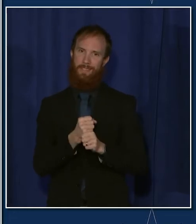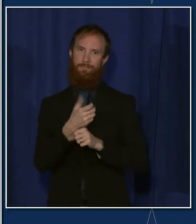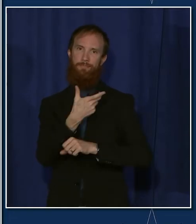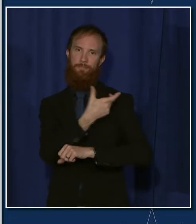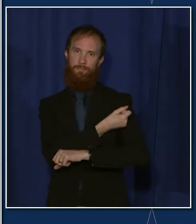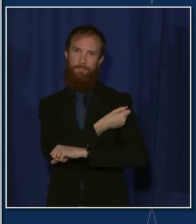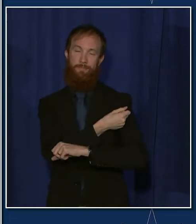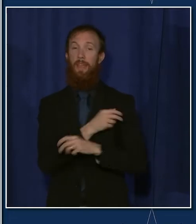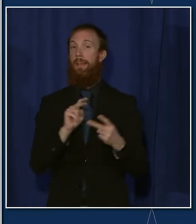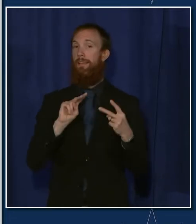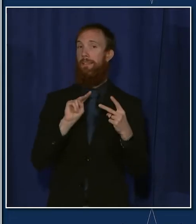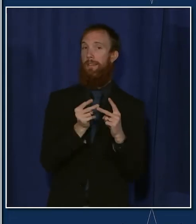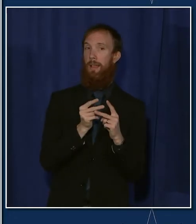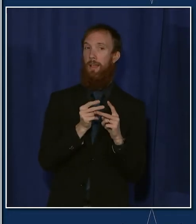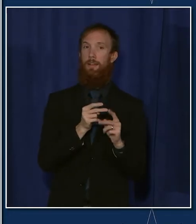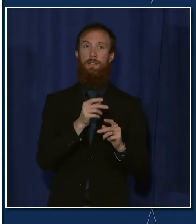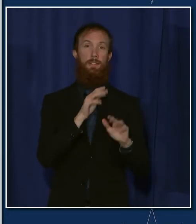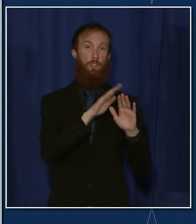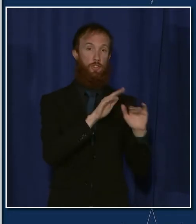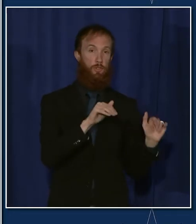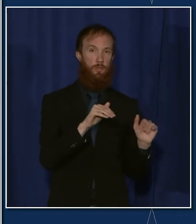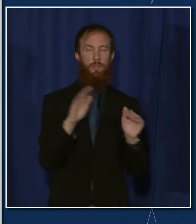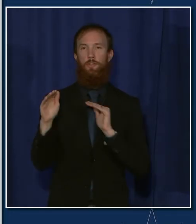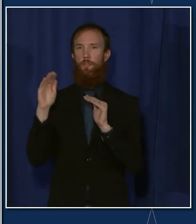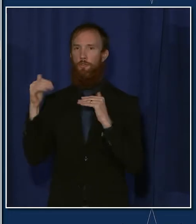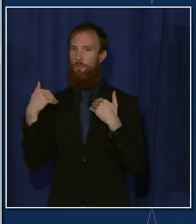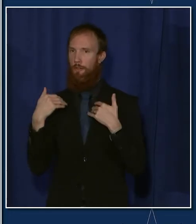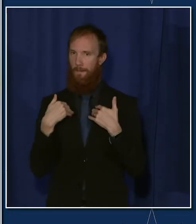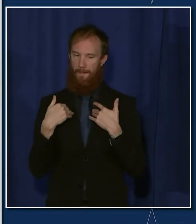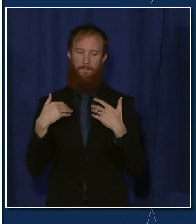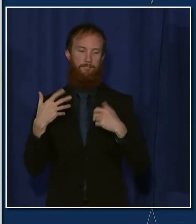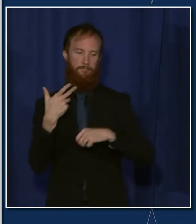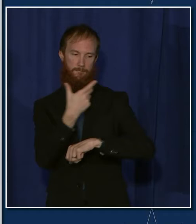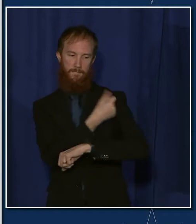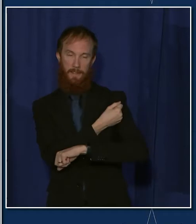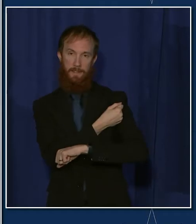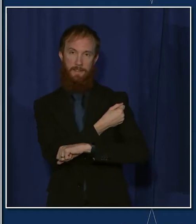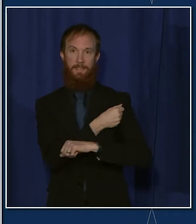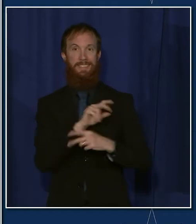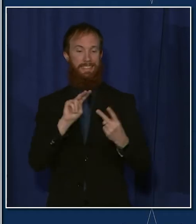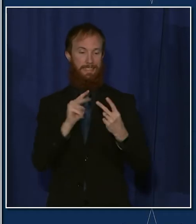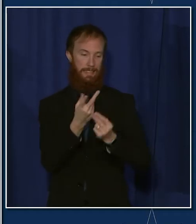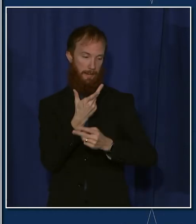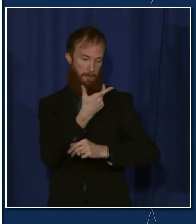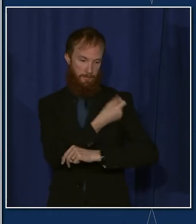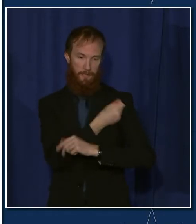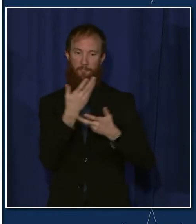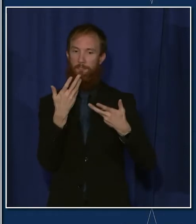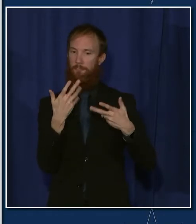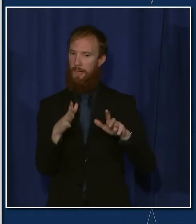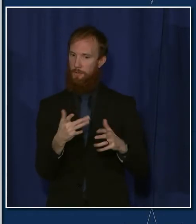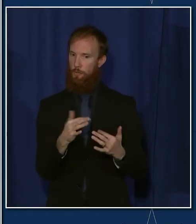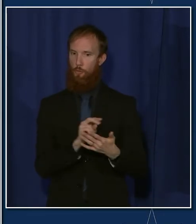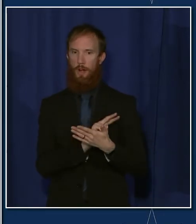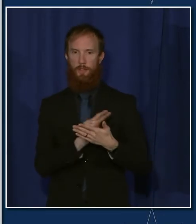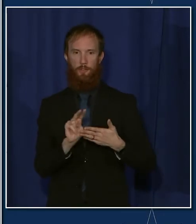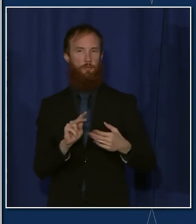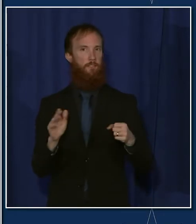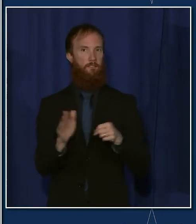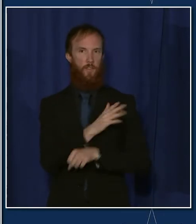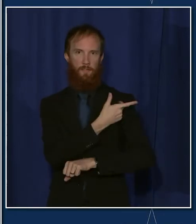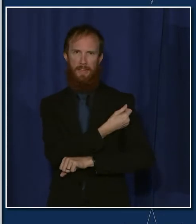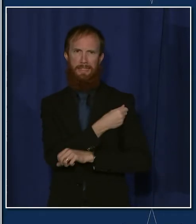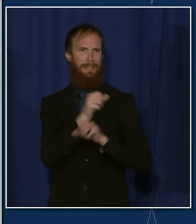adults who are fully vaccinated 2 weeks post that second dose can travel without any restrictions. So these are 2